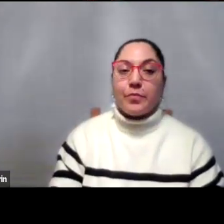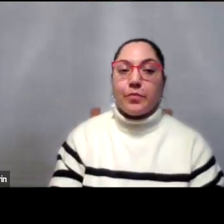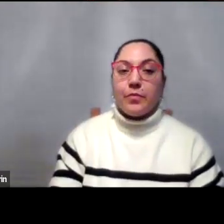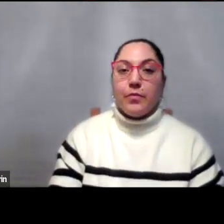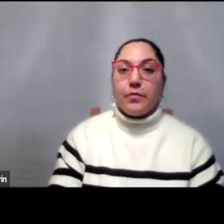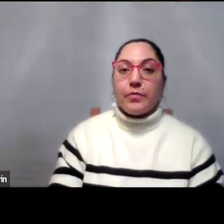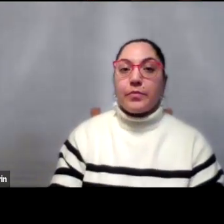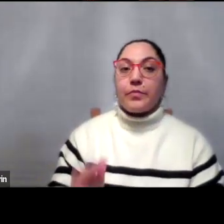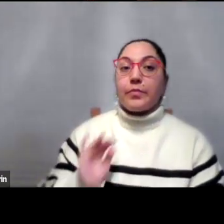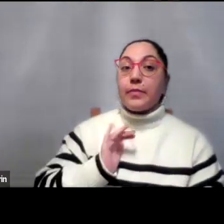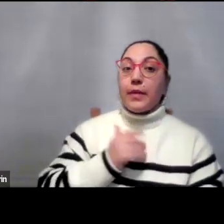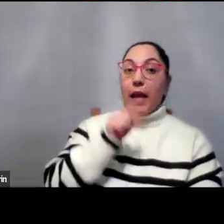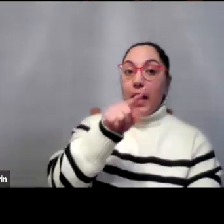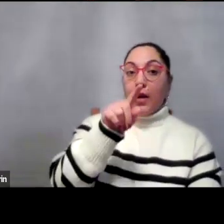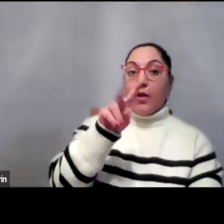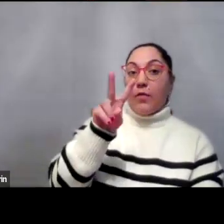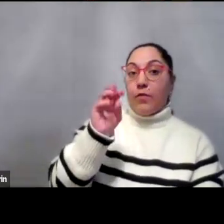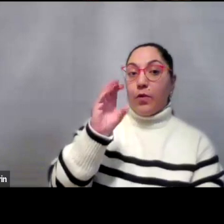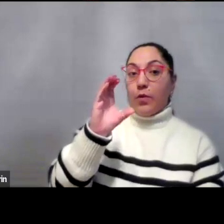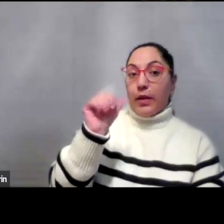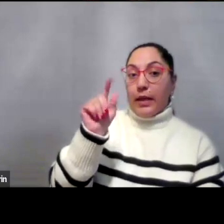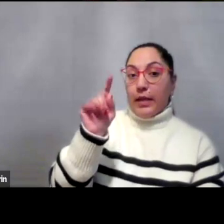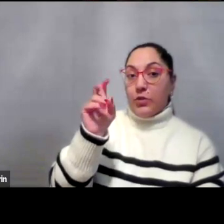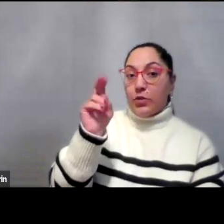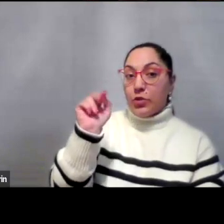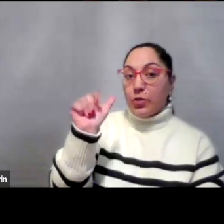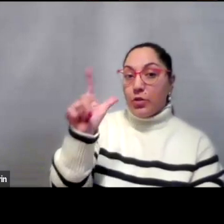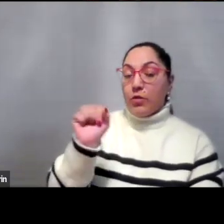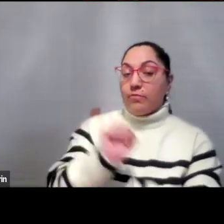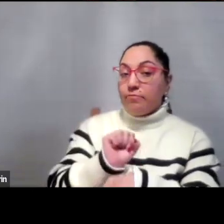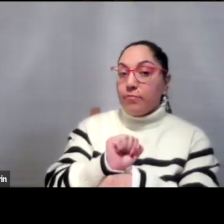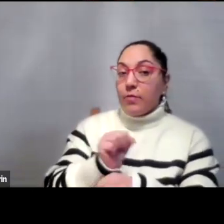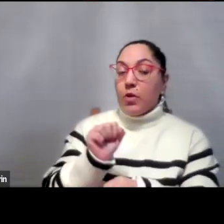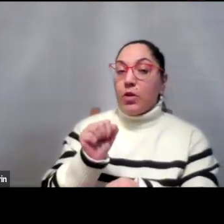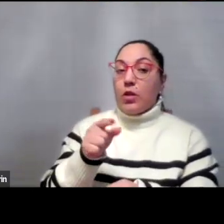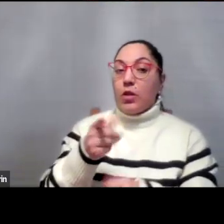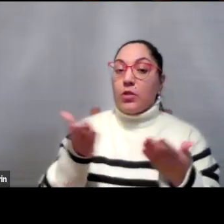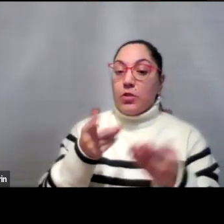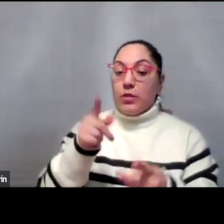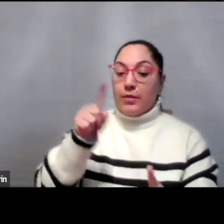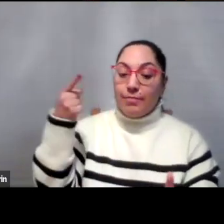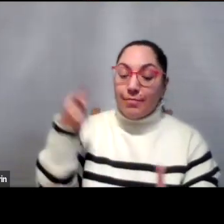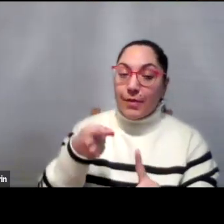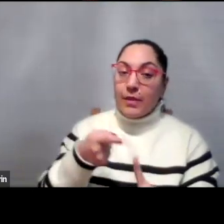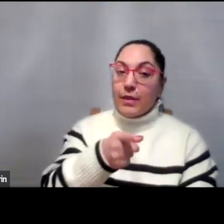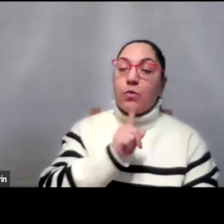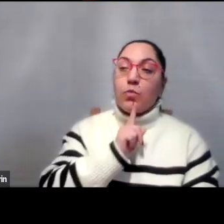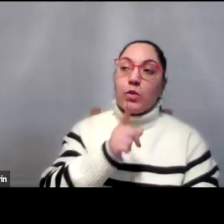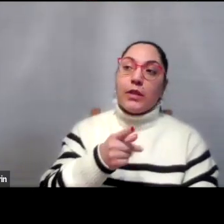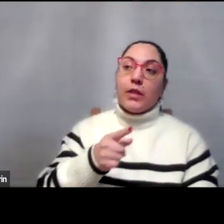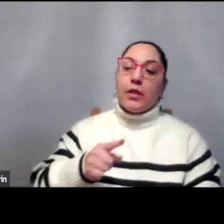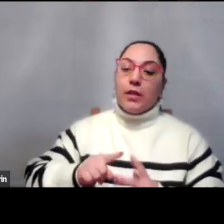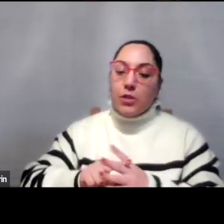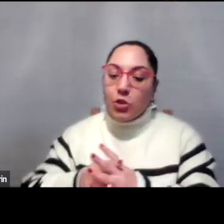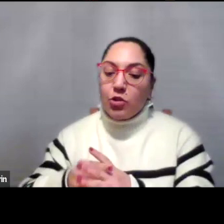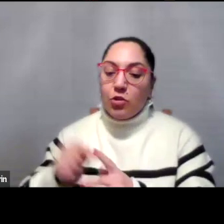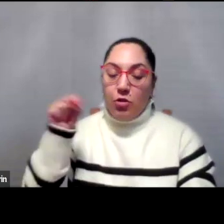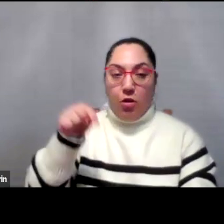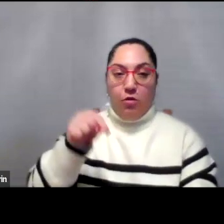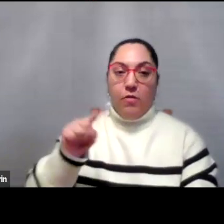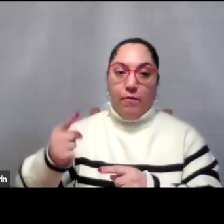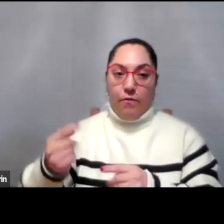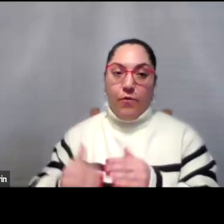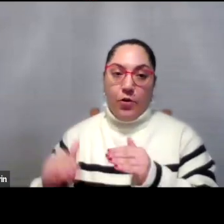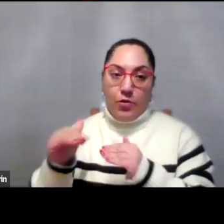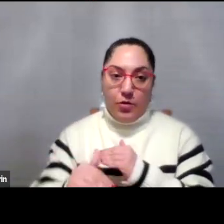our vocational services specifically are really the earliest element of support, where we can start